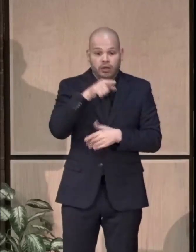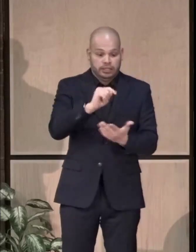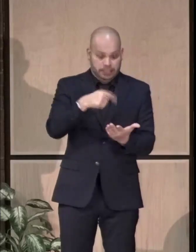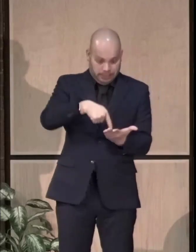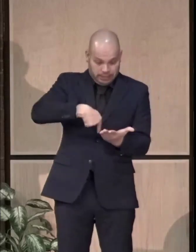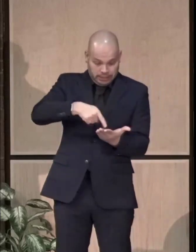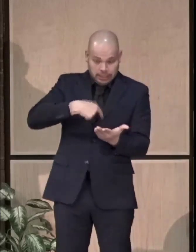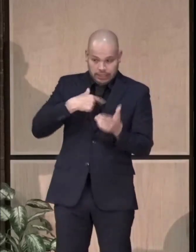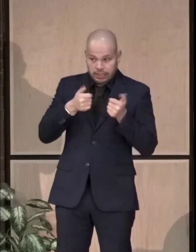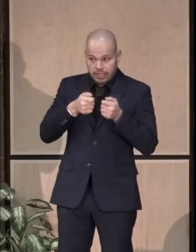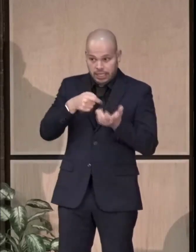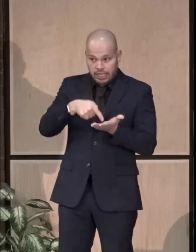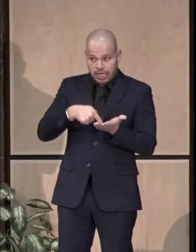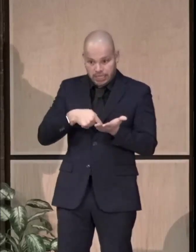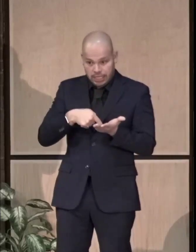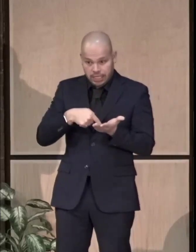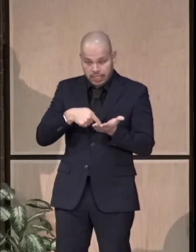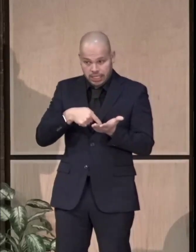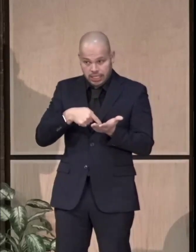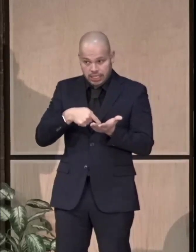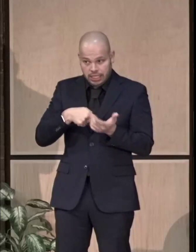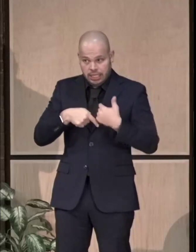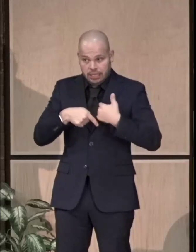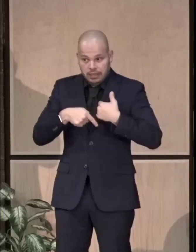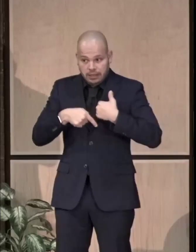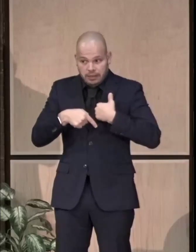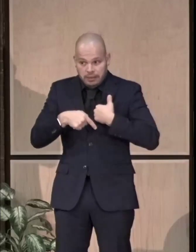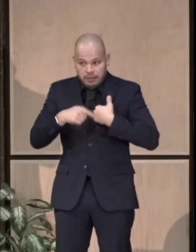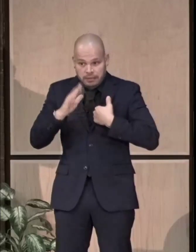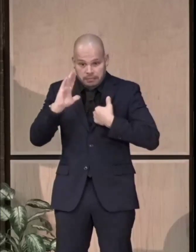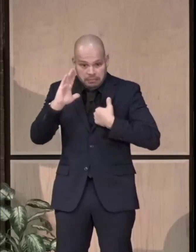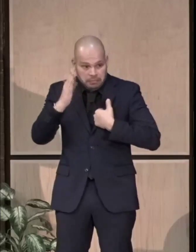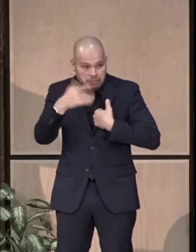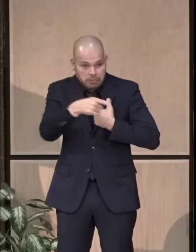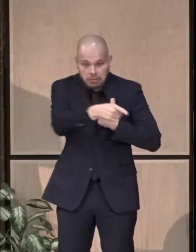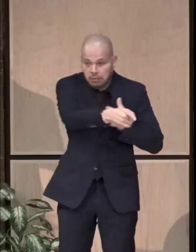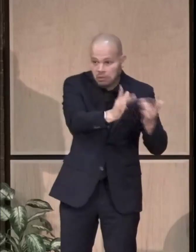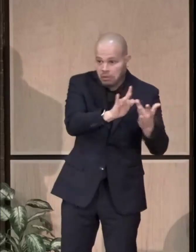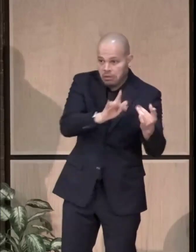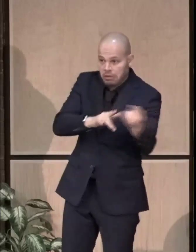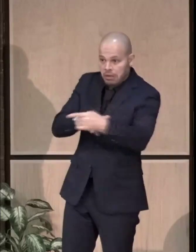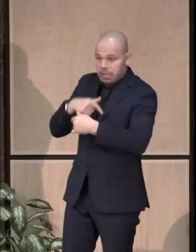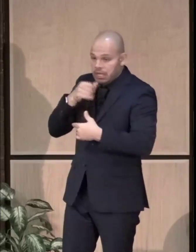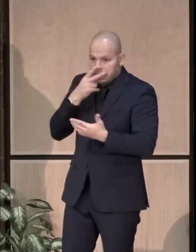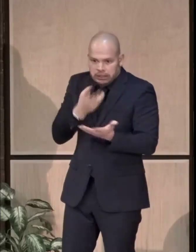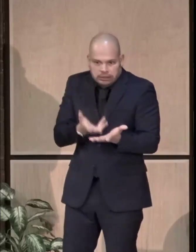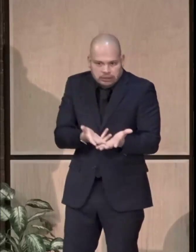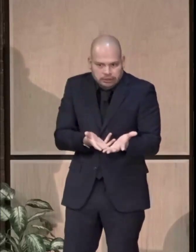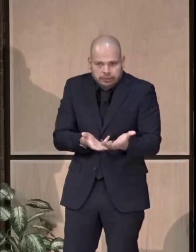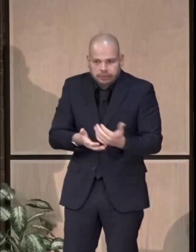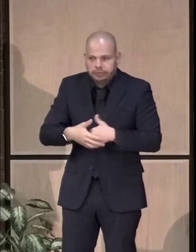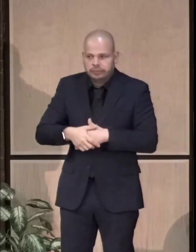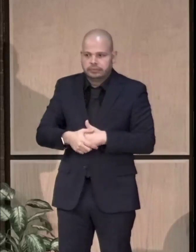but he also then, when First Sergeant reached out to him, didn't say he saw them. Okay. Well, from my conversation with First Sergeant,